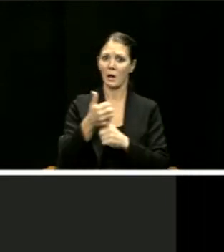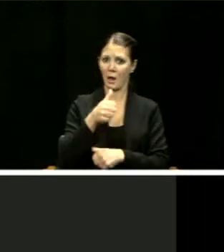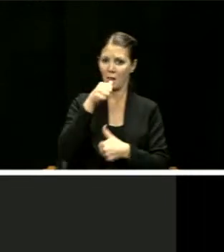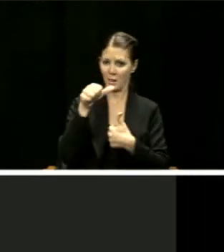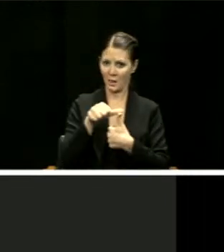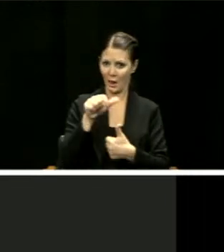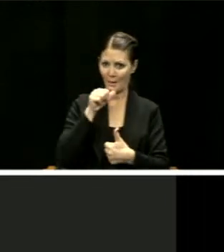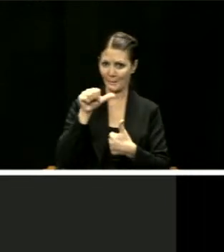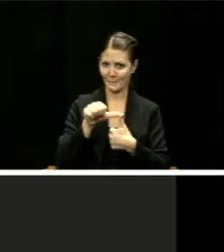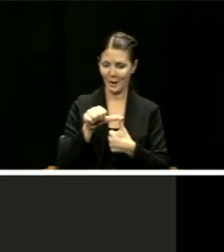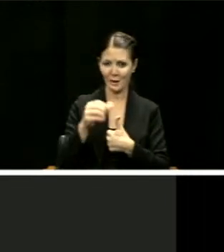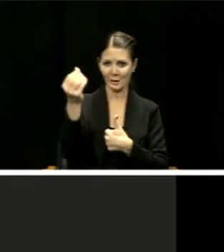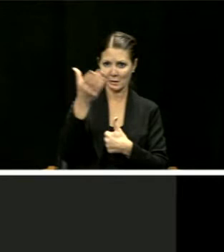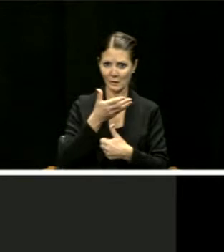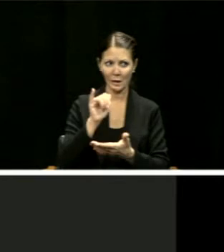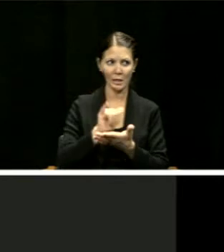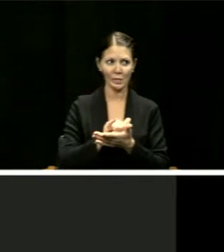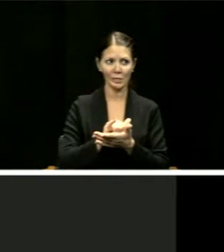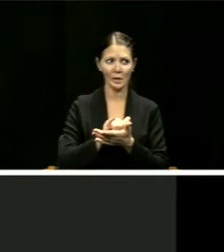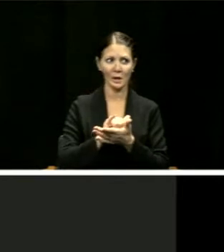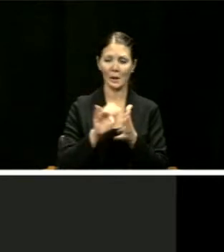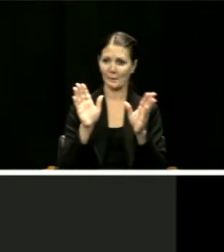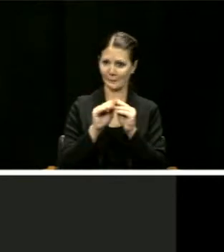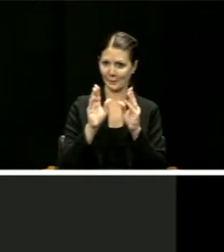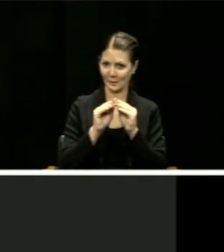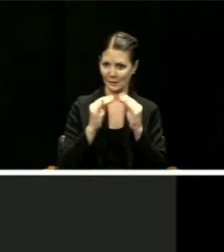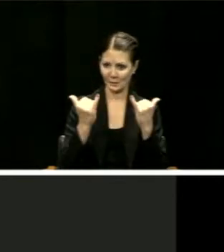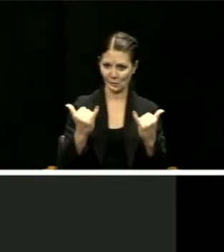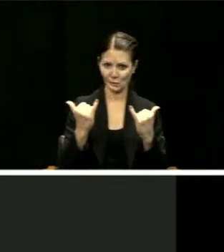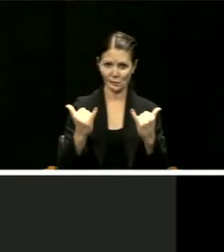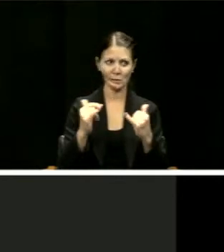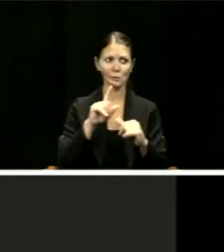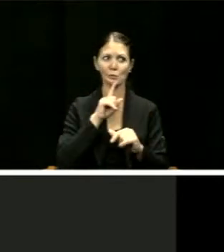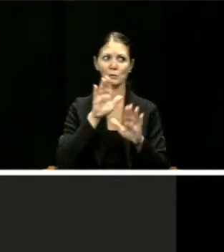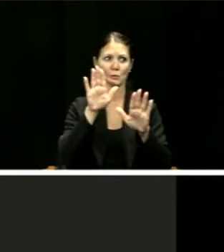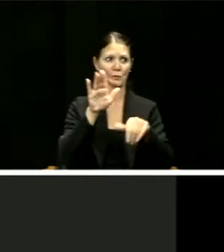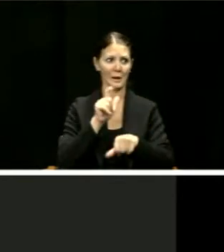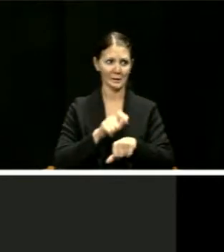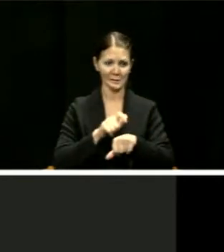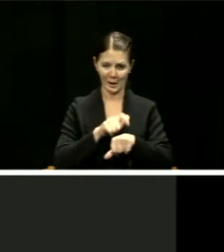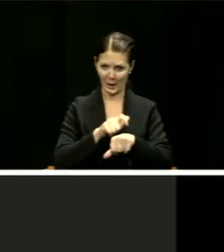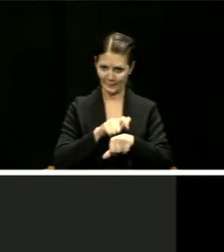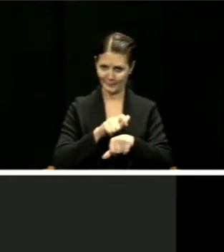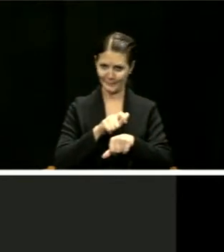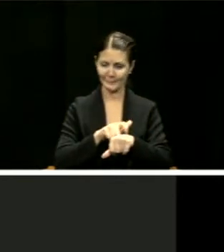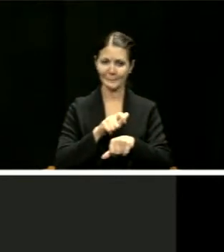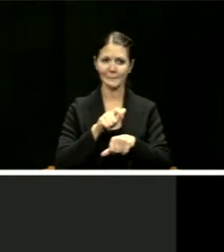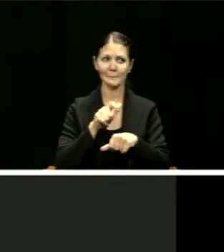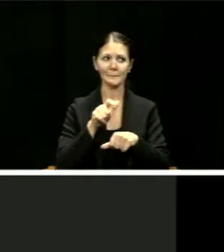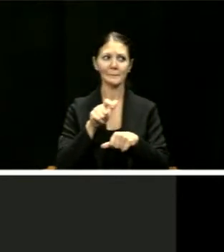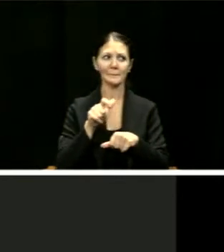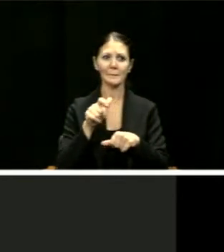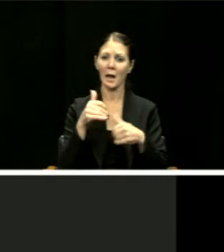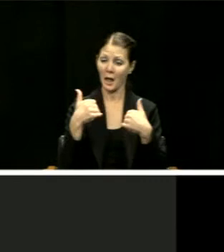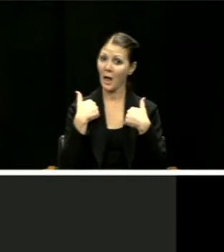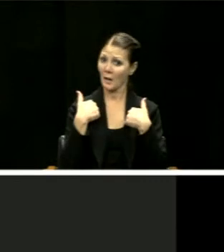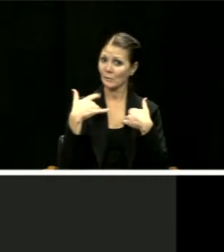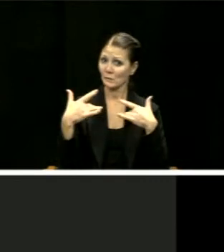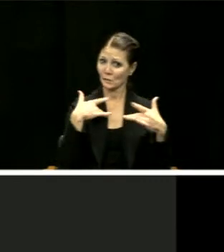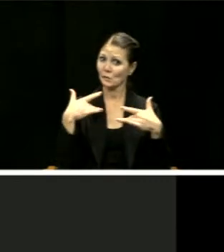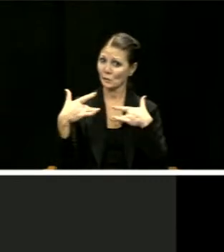mailbox stating that we are having this forum today. So this is perfect timing. I do have some